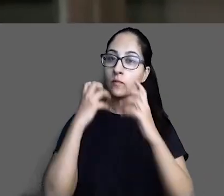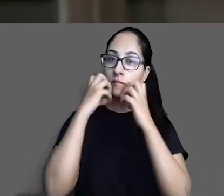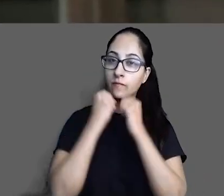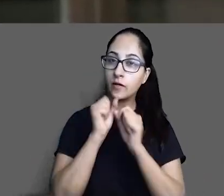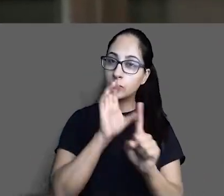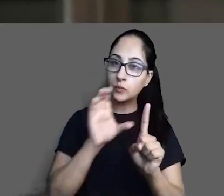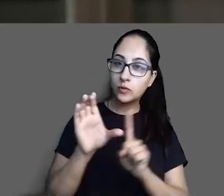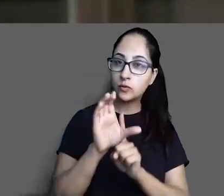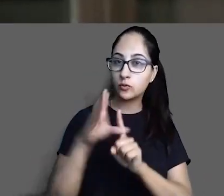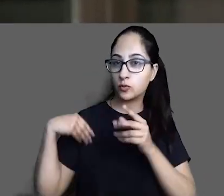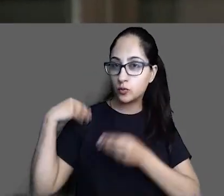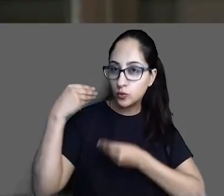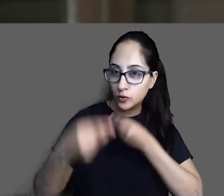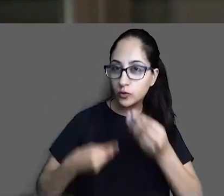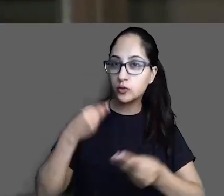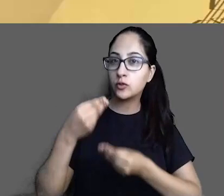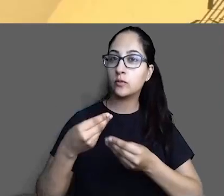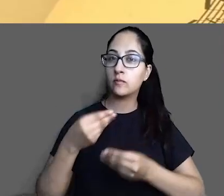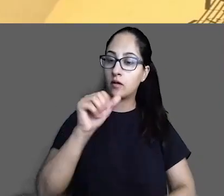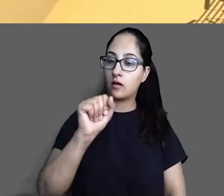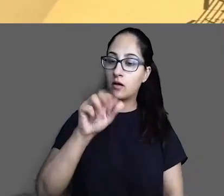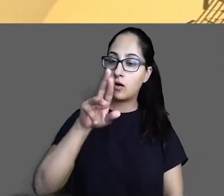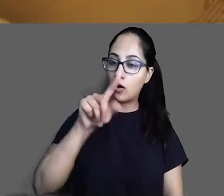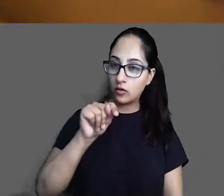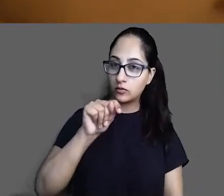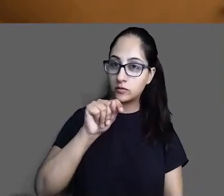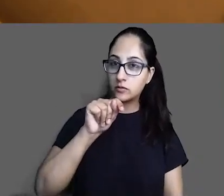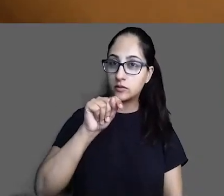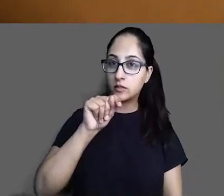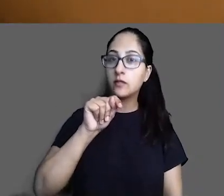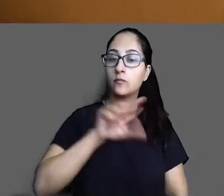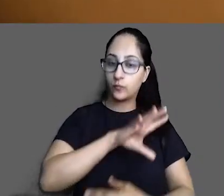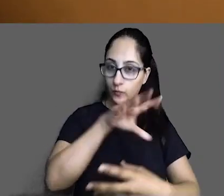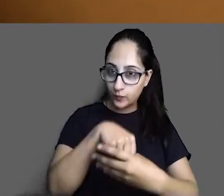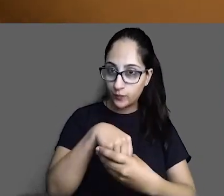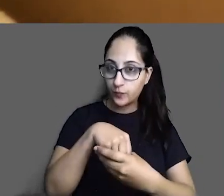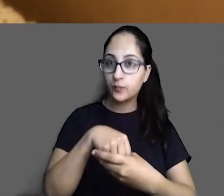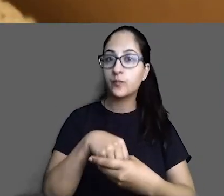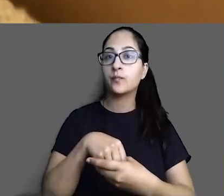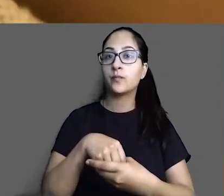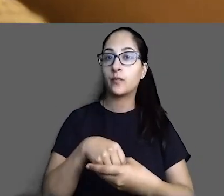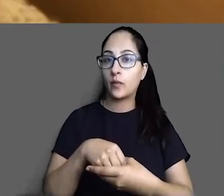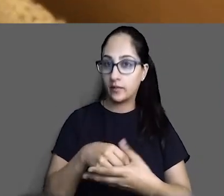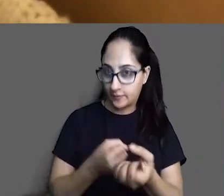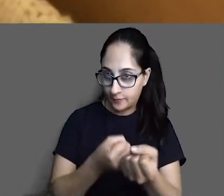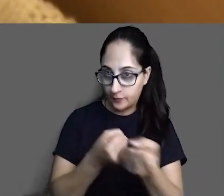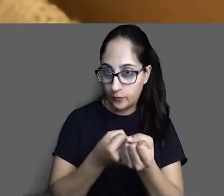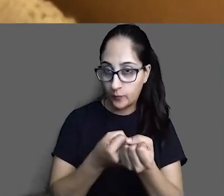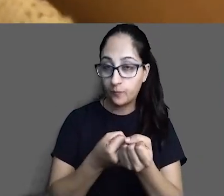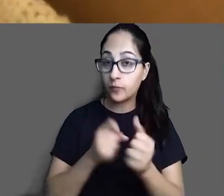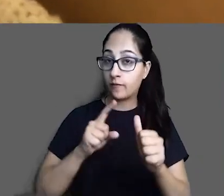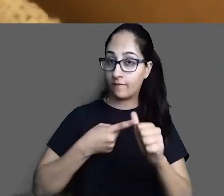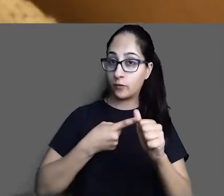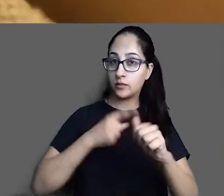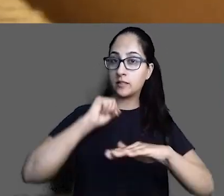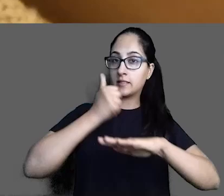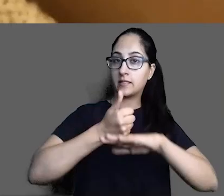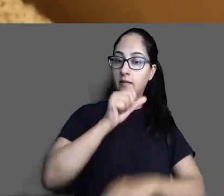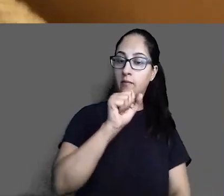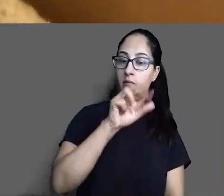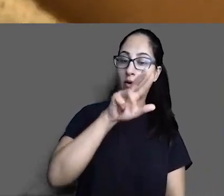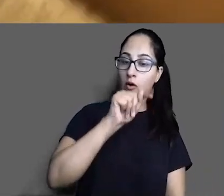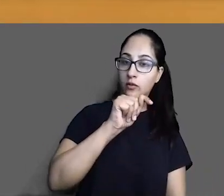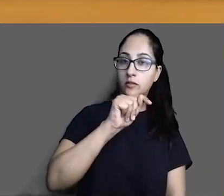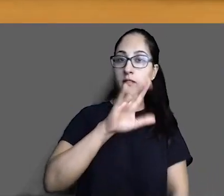was created, it was really first and foremost arts and music education program. We had to go into